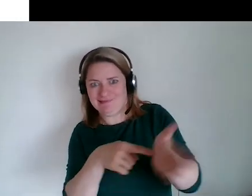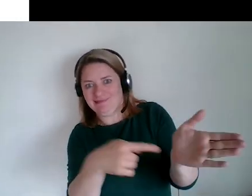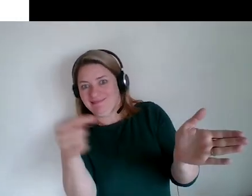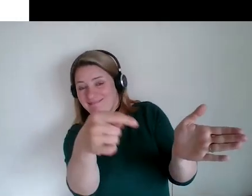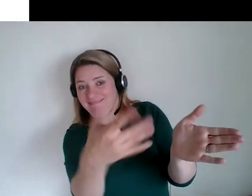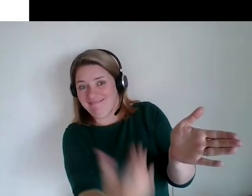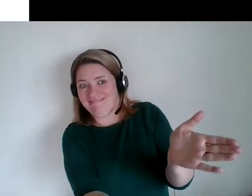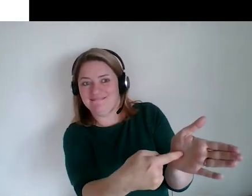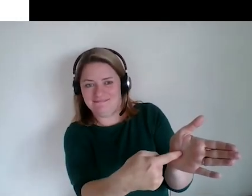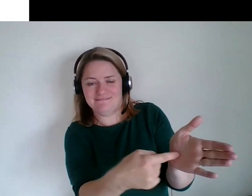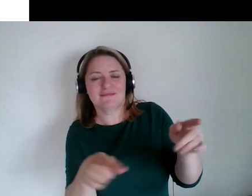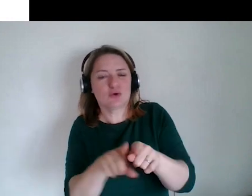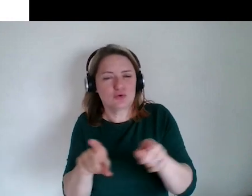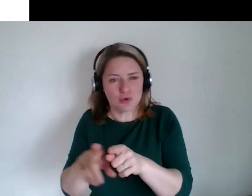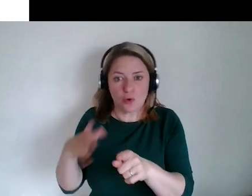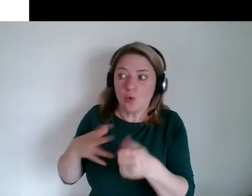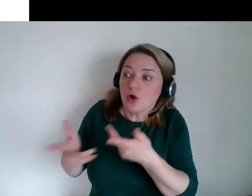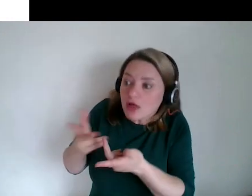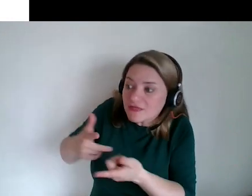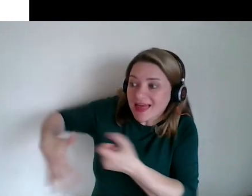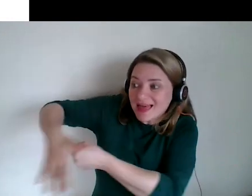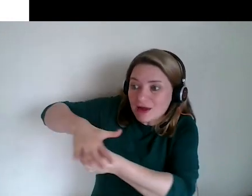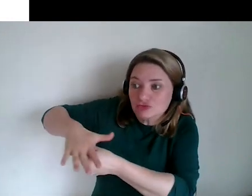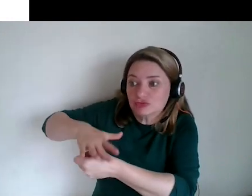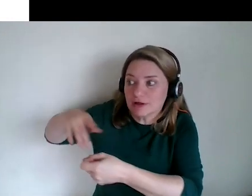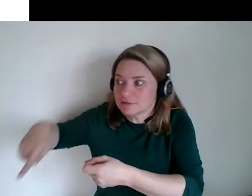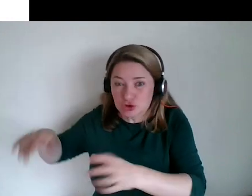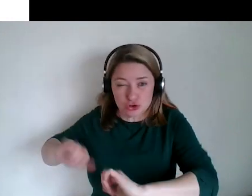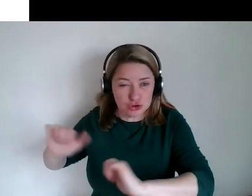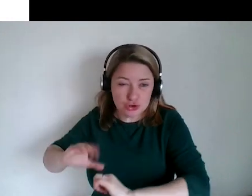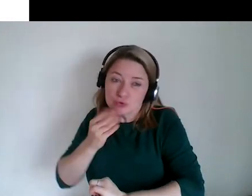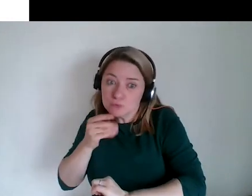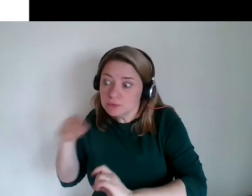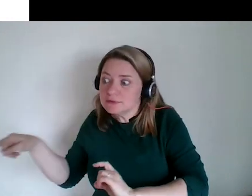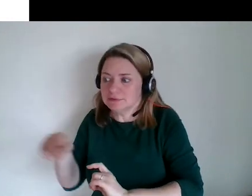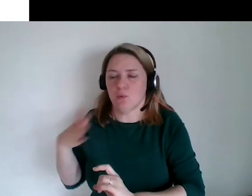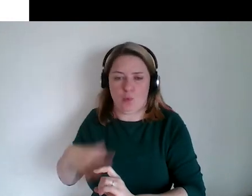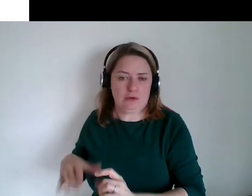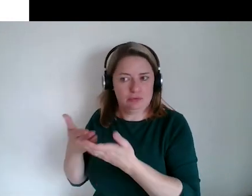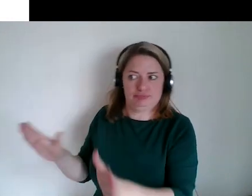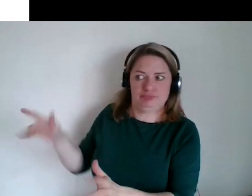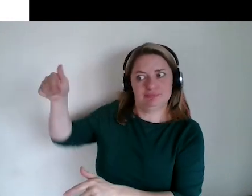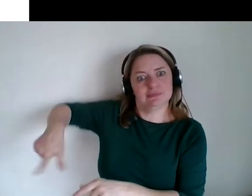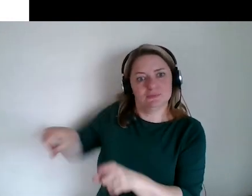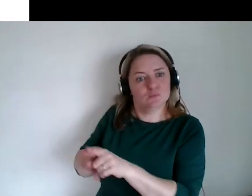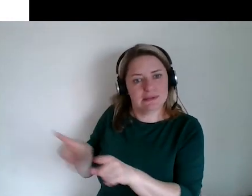to promote clinical education research in untapped structured training posts and